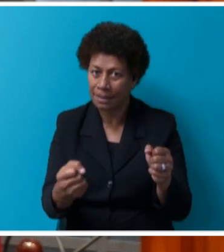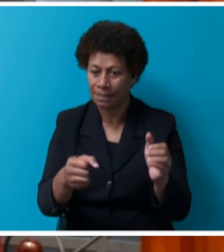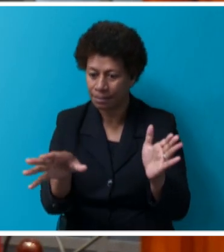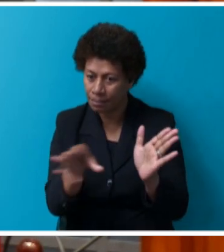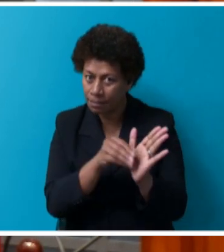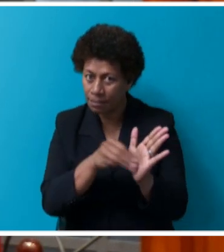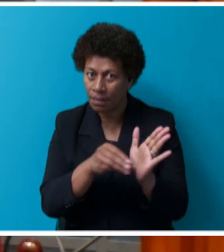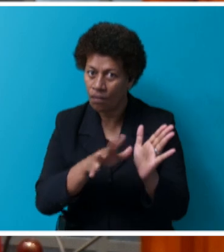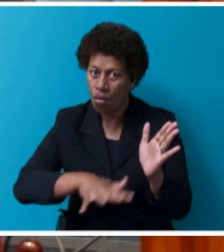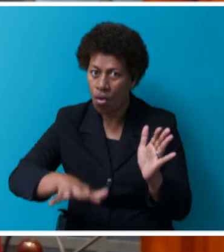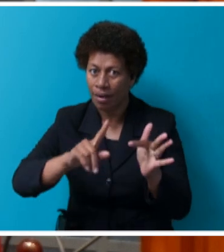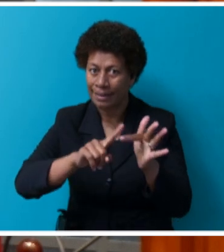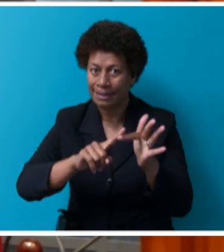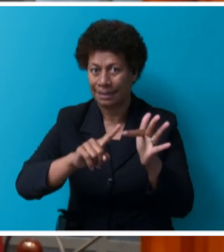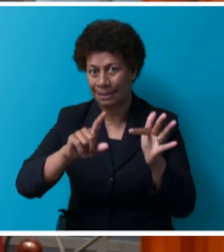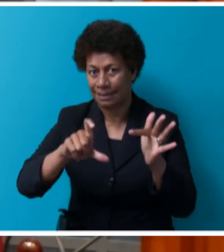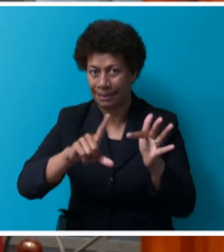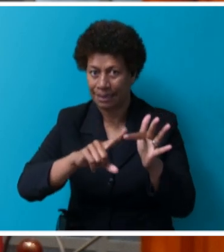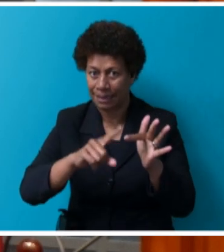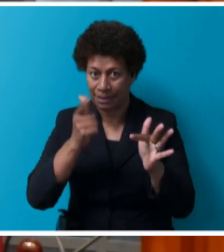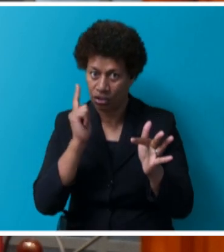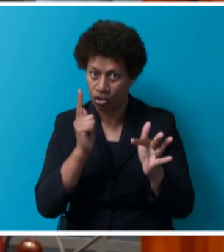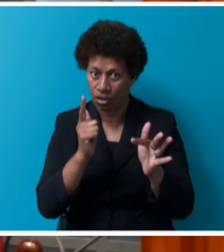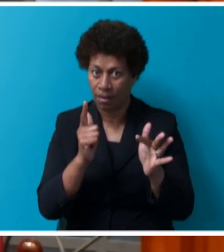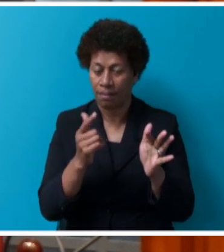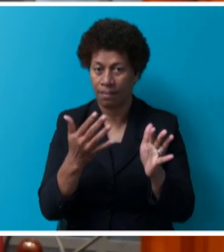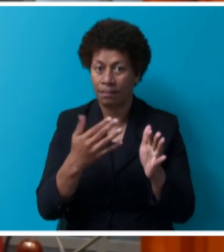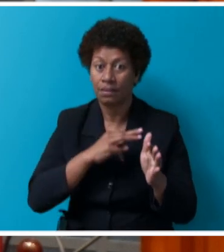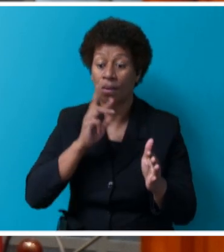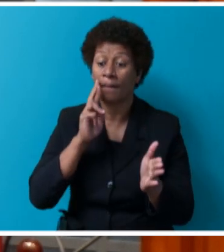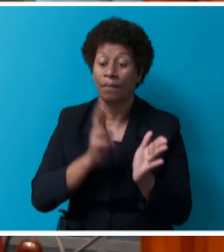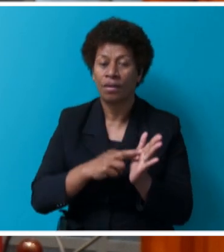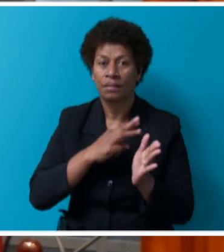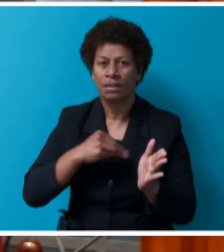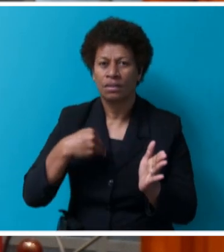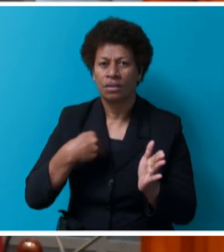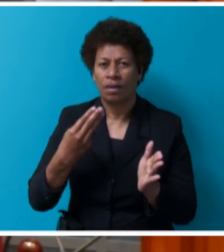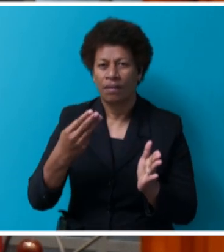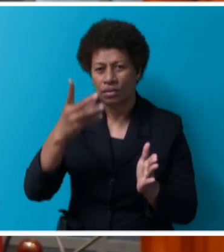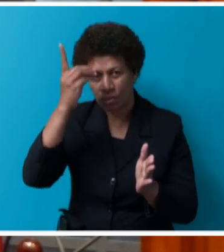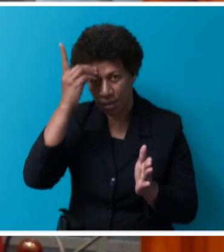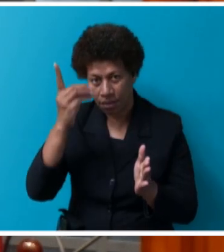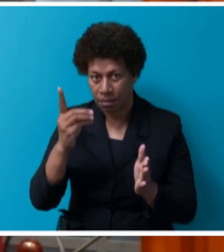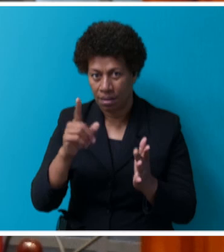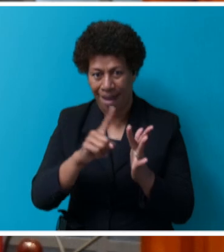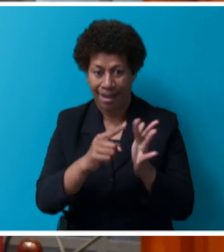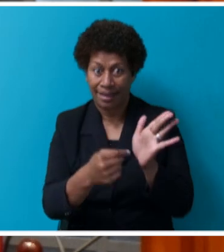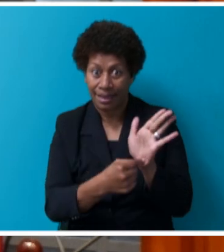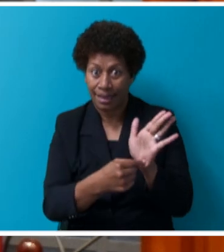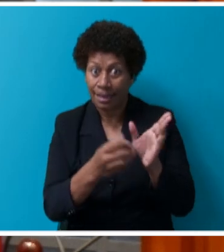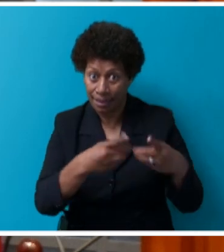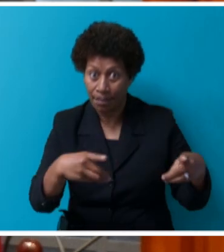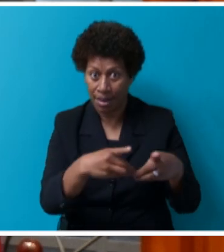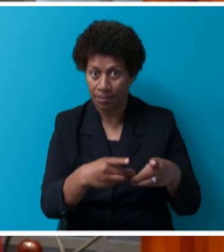of all ECE teachers and is being reported by the Ministry of Education IT departments as we speak. Mr.